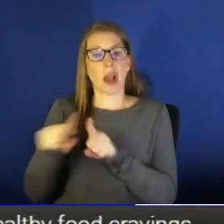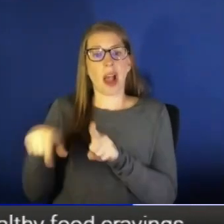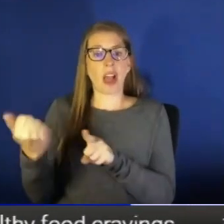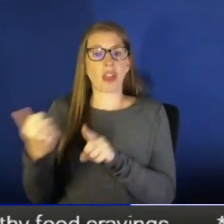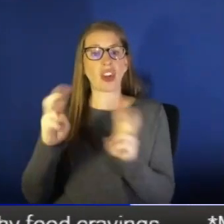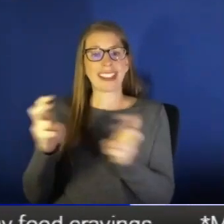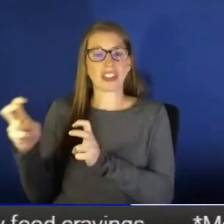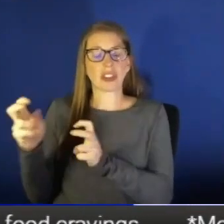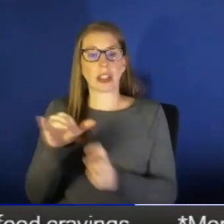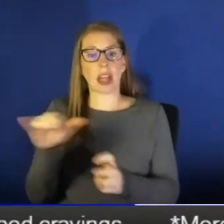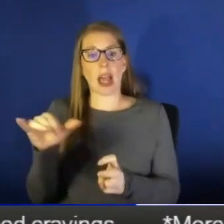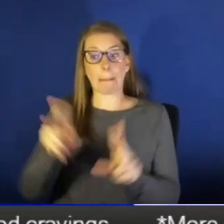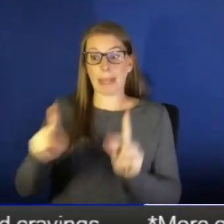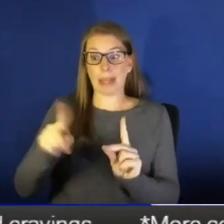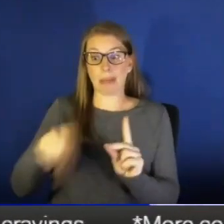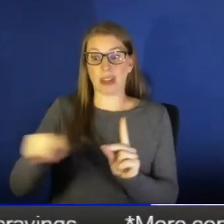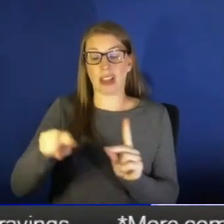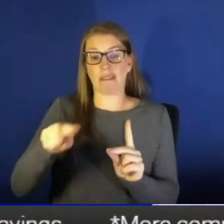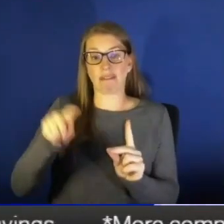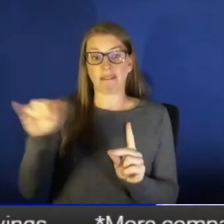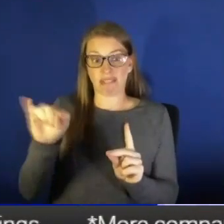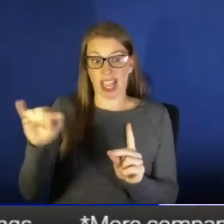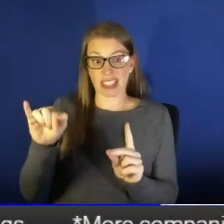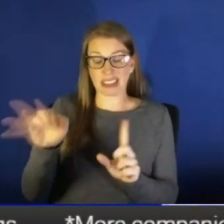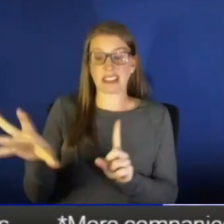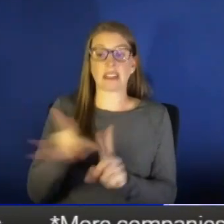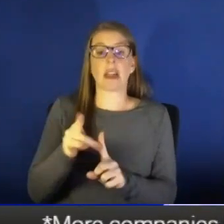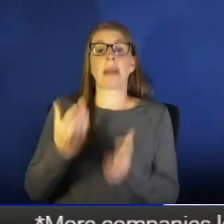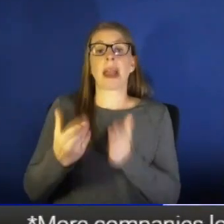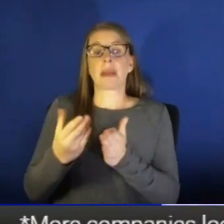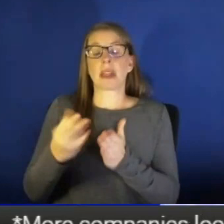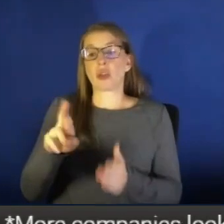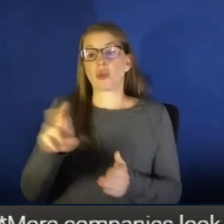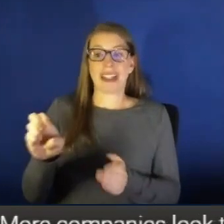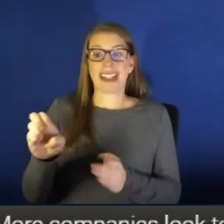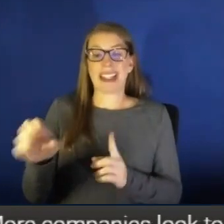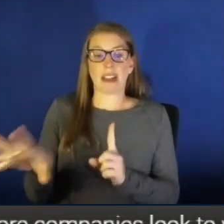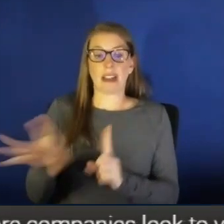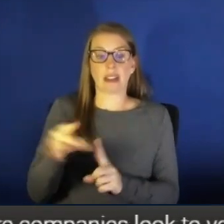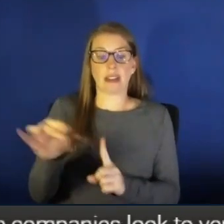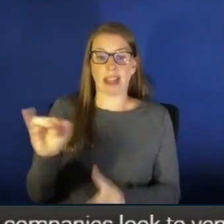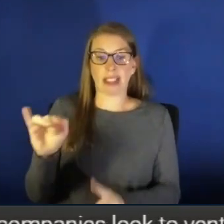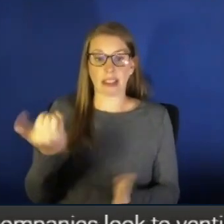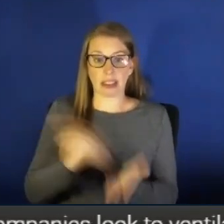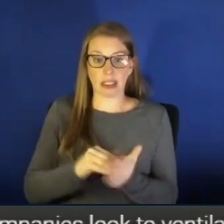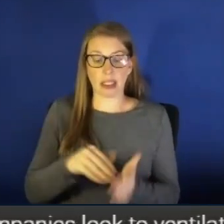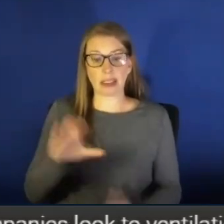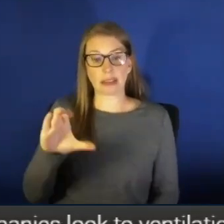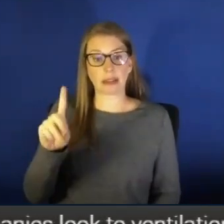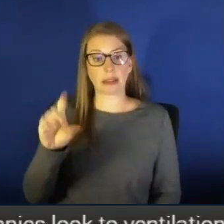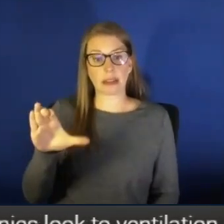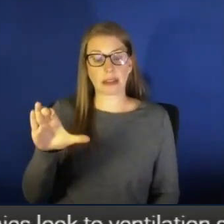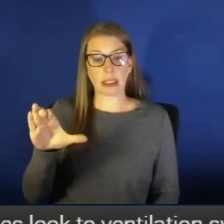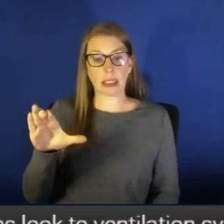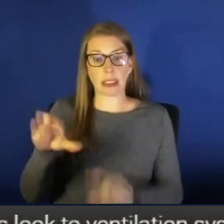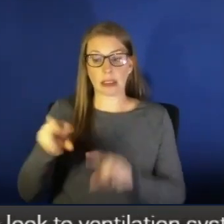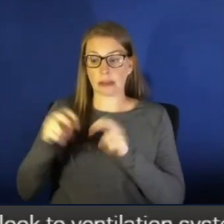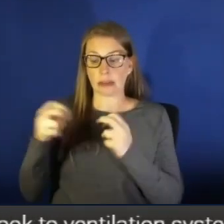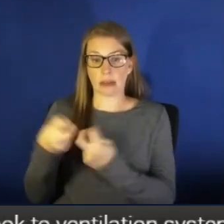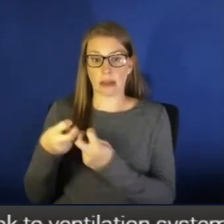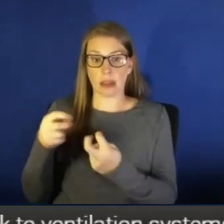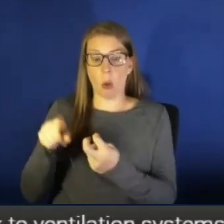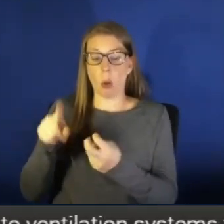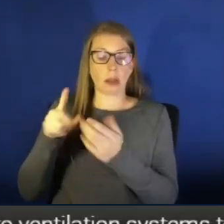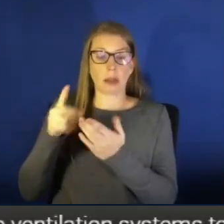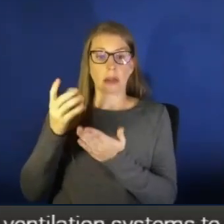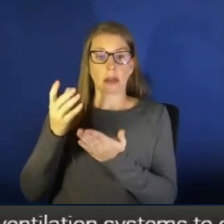as people who have been infected and maybe reinfected throughout this as well. So there was a CDC panel that said that they were skeptical of 4th COVID shots